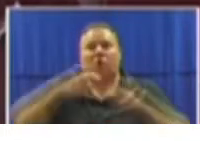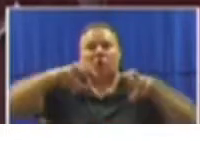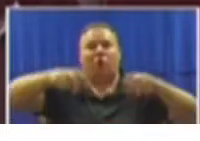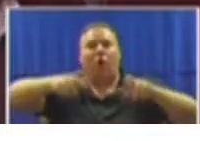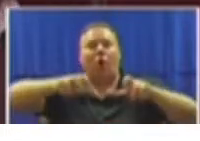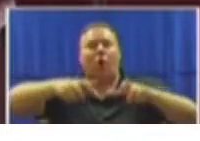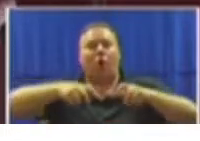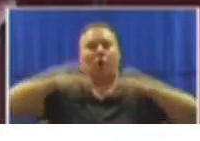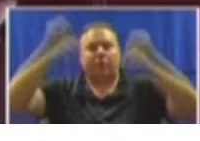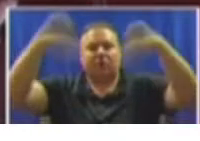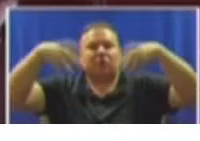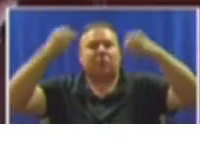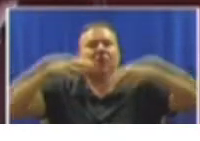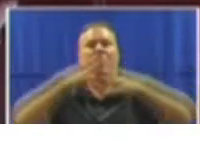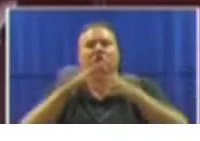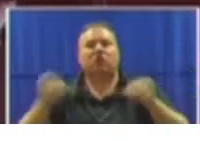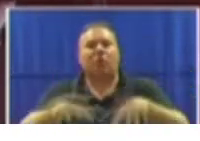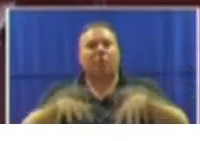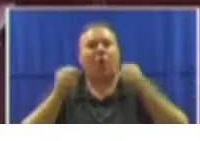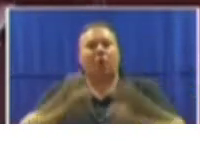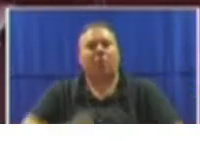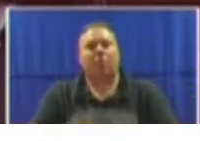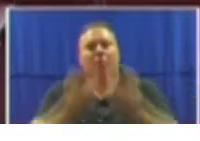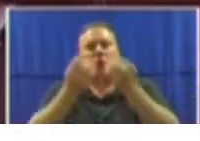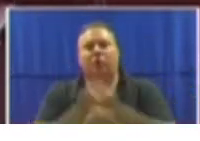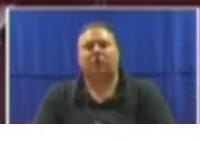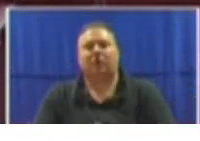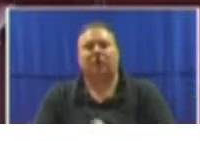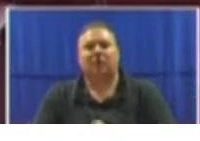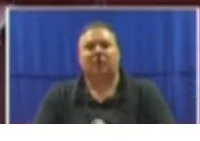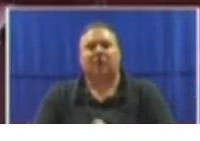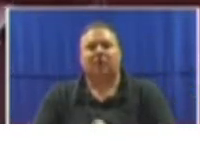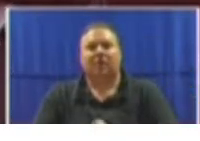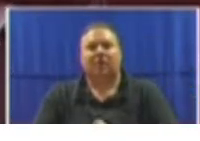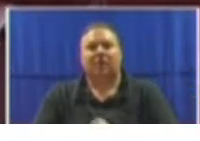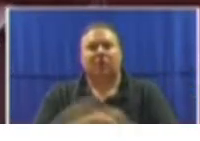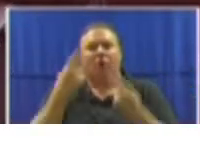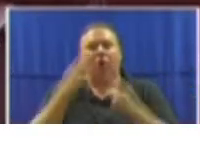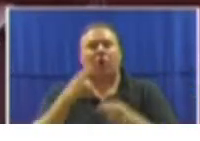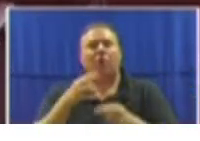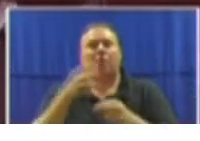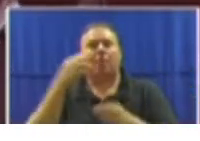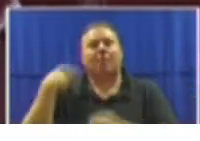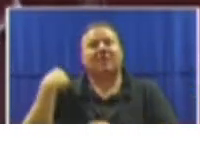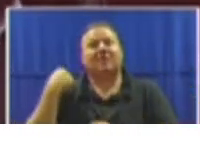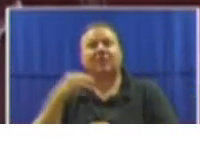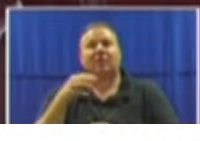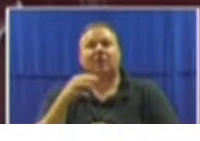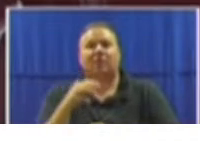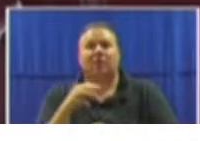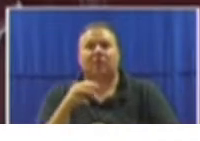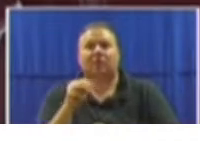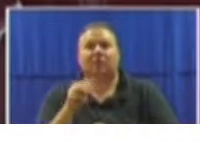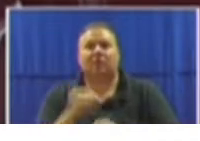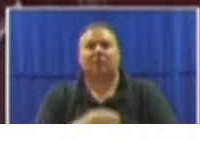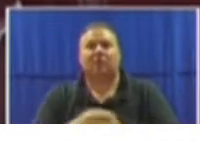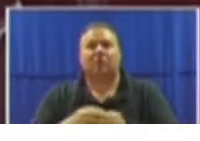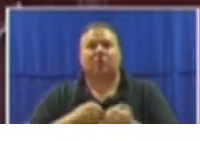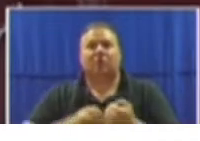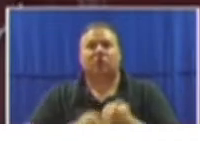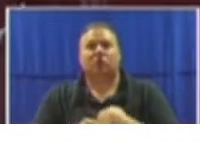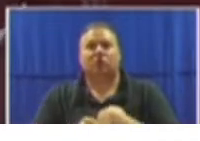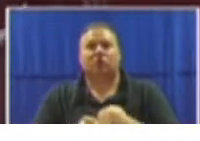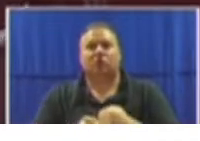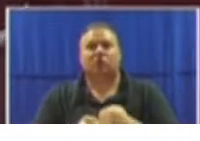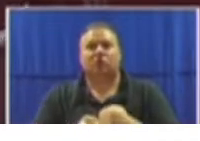to the ground. Instead of fixing our education system, Minister Bladen Zamande tries to rewrite history to classify Afrikaans as well as Khoisan